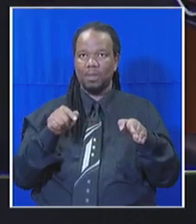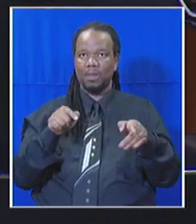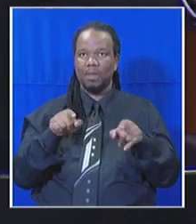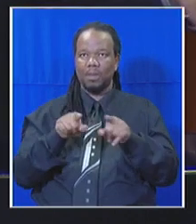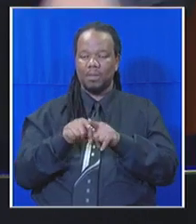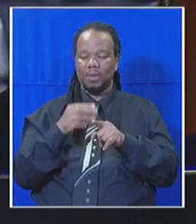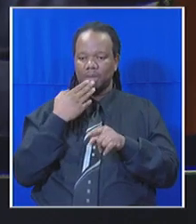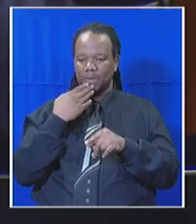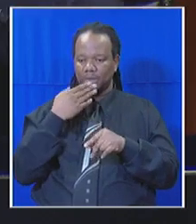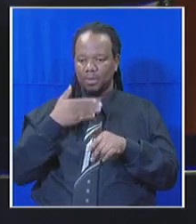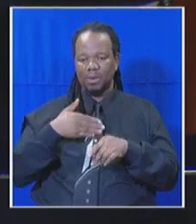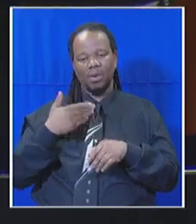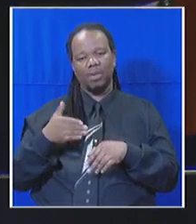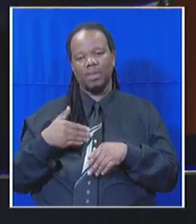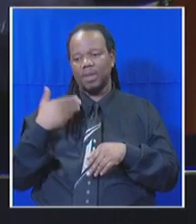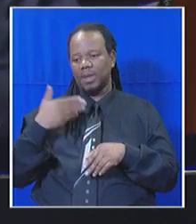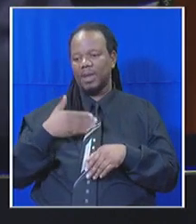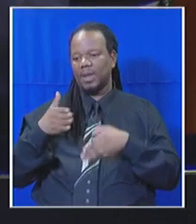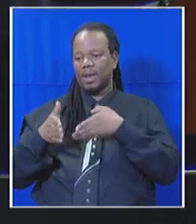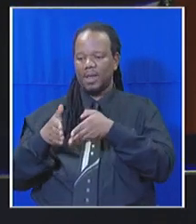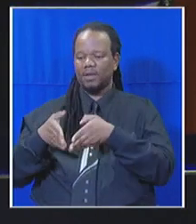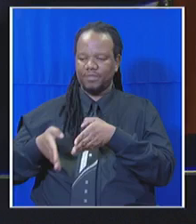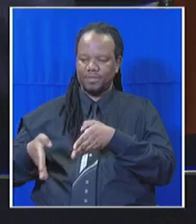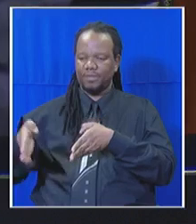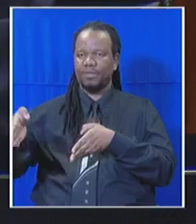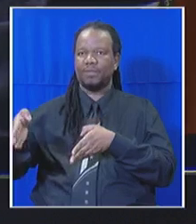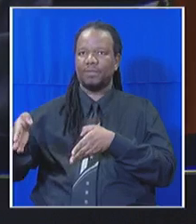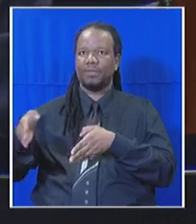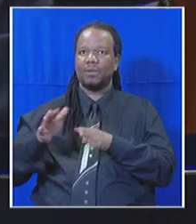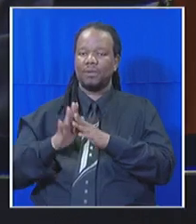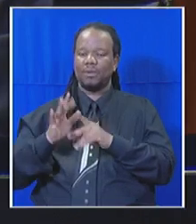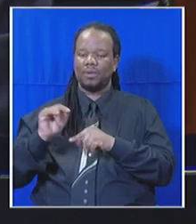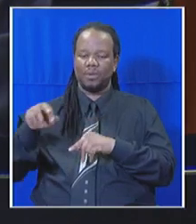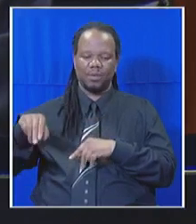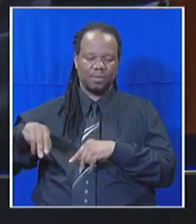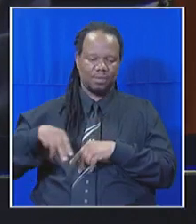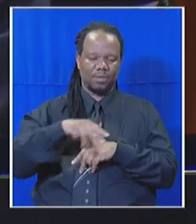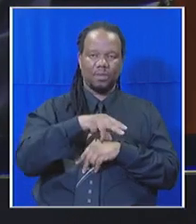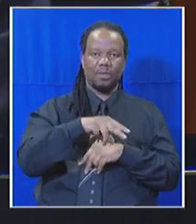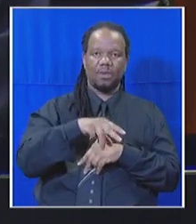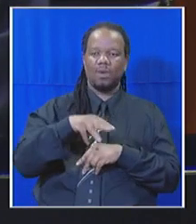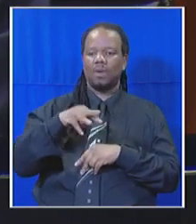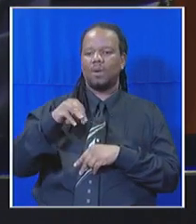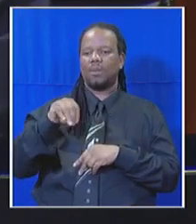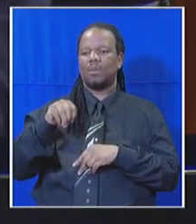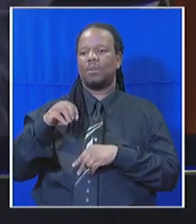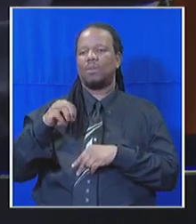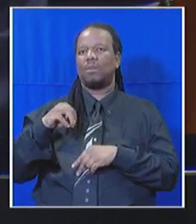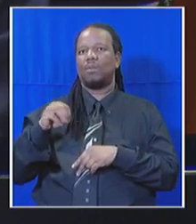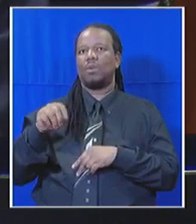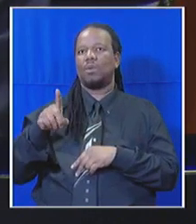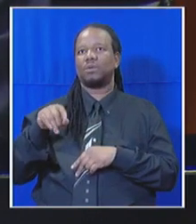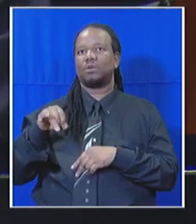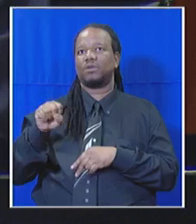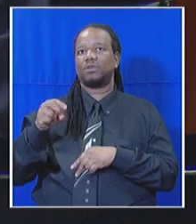to the left and not to obstruct and use the middle floor and take a seat back. Honourable Madisha, I'm